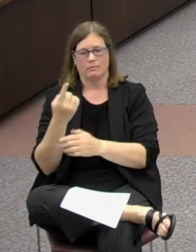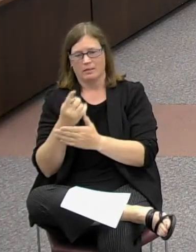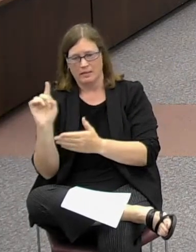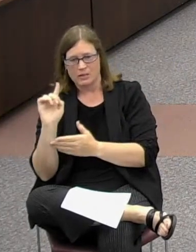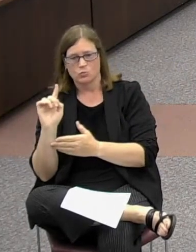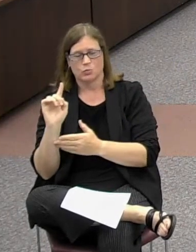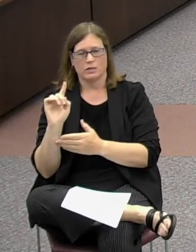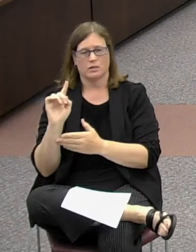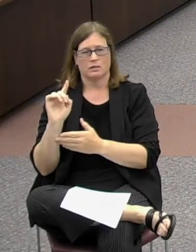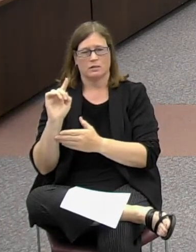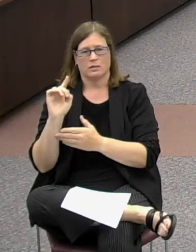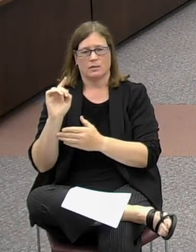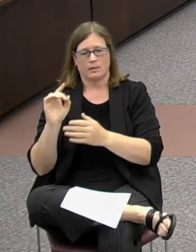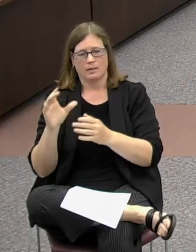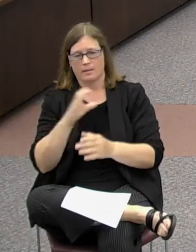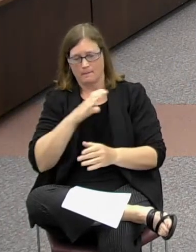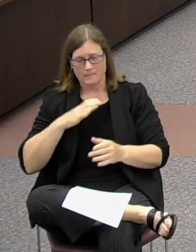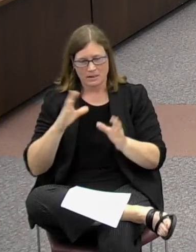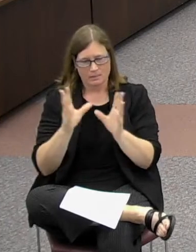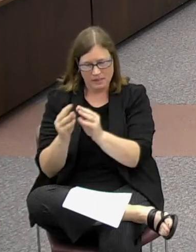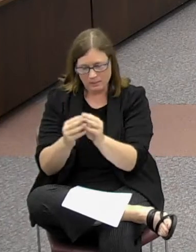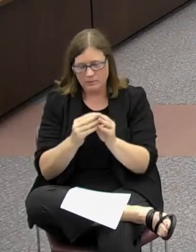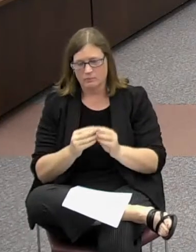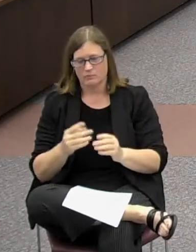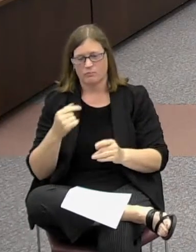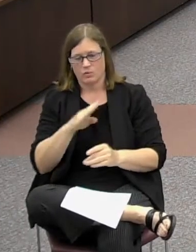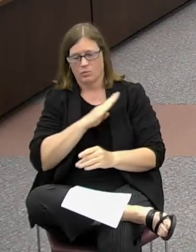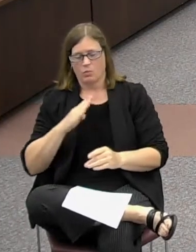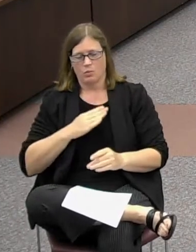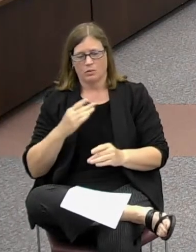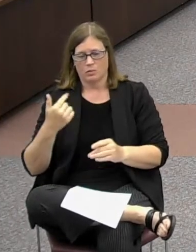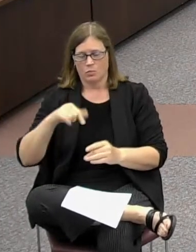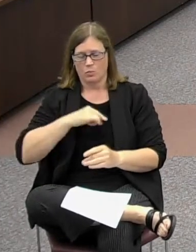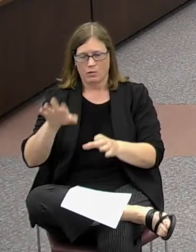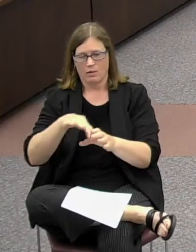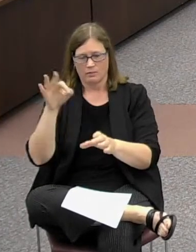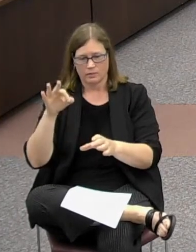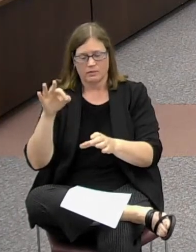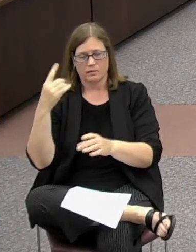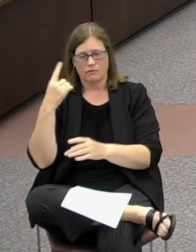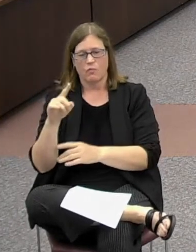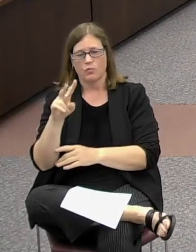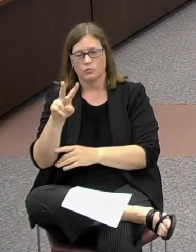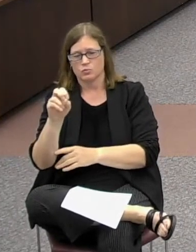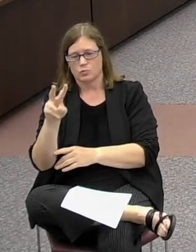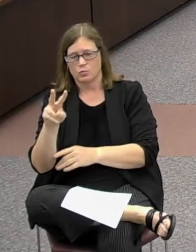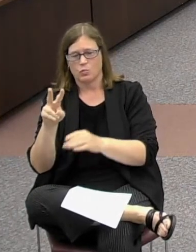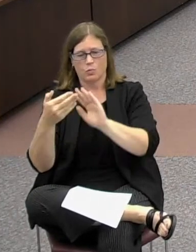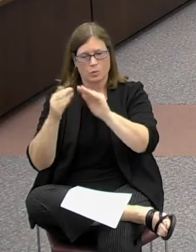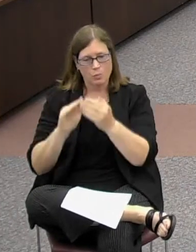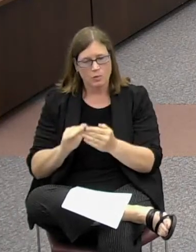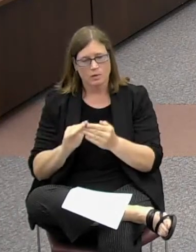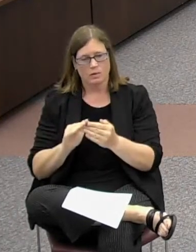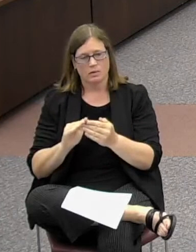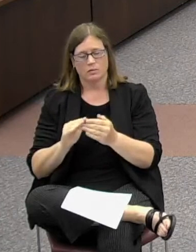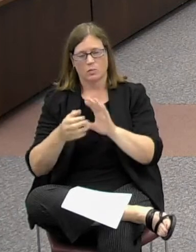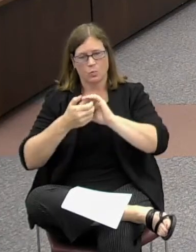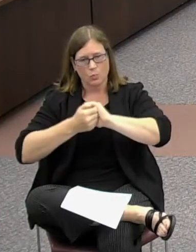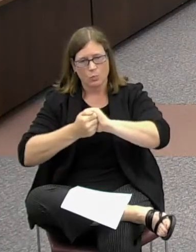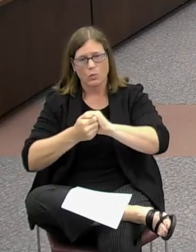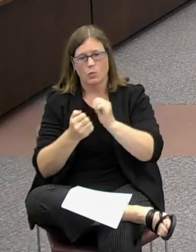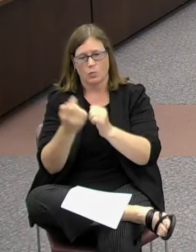again, on behalf of the board, we pledge ourselves as duly elected representatives of the District 202 community to work with you in full partnership